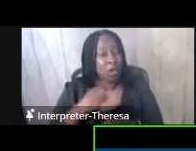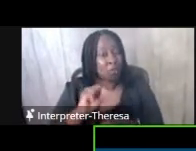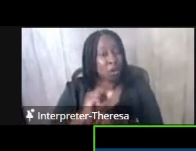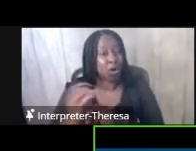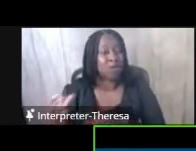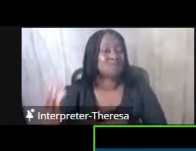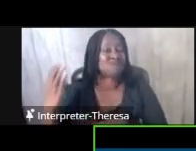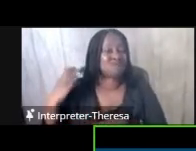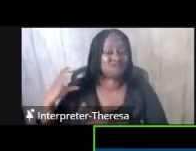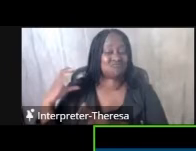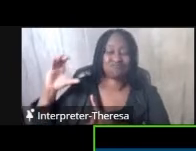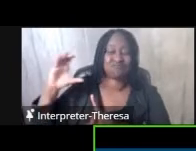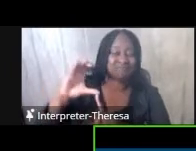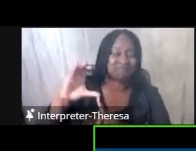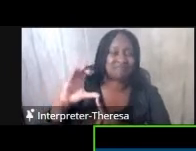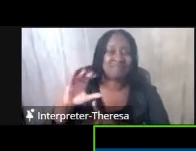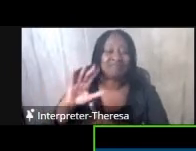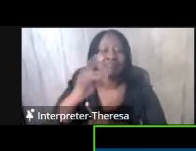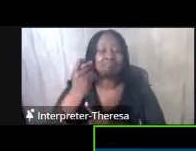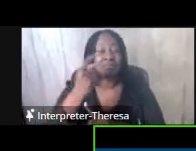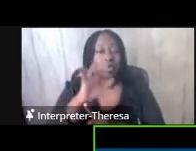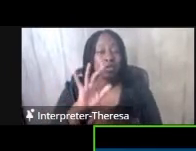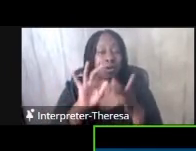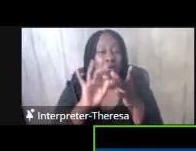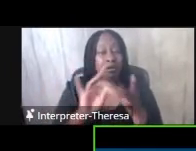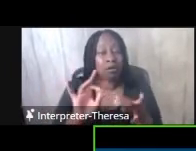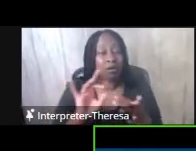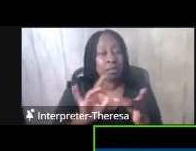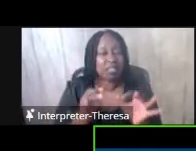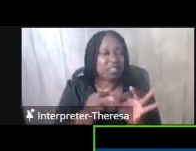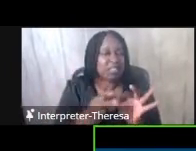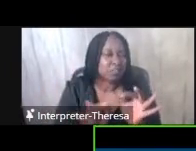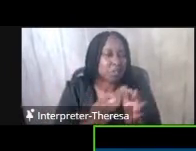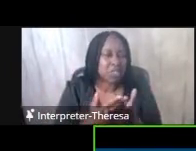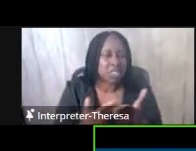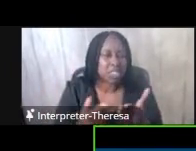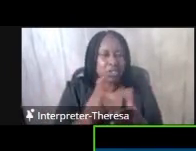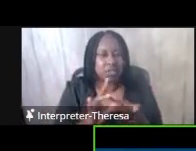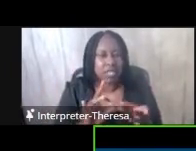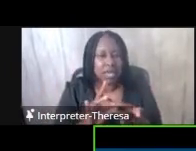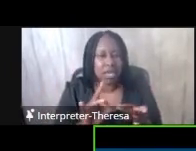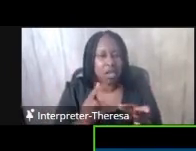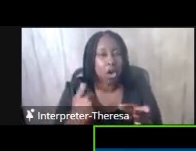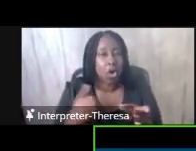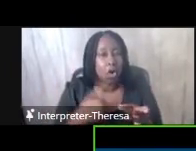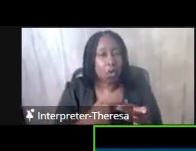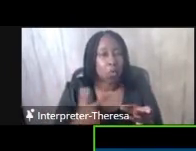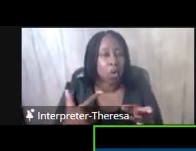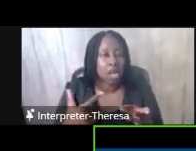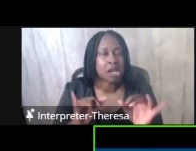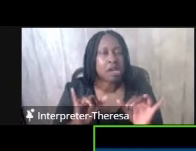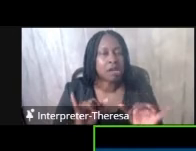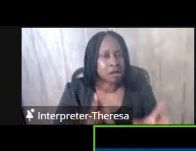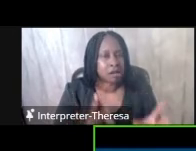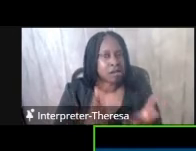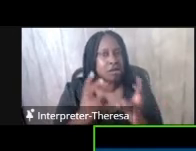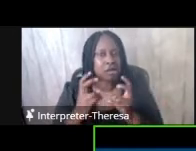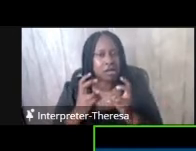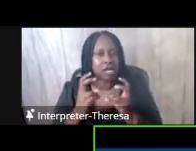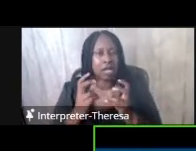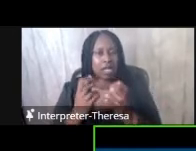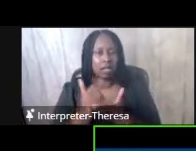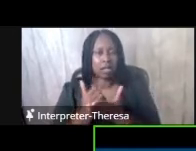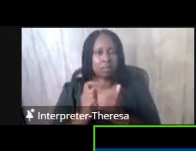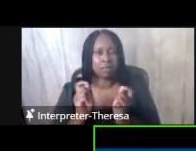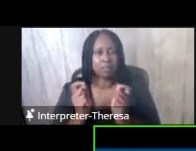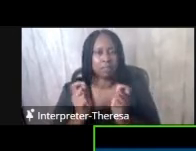made small adjustments based on things you said kind of at the end of your discussion but didn't have time for. You're also going to review the ratings and feedback that came